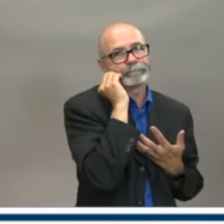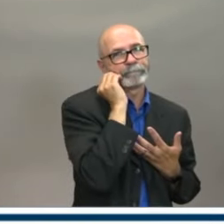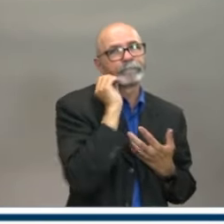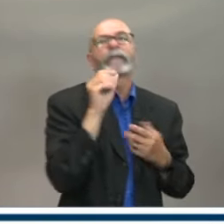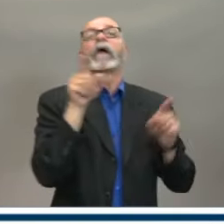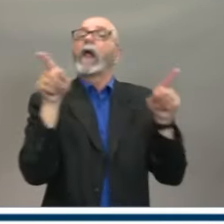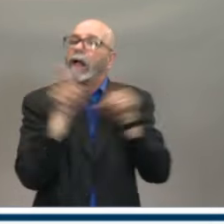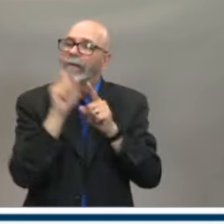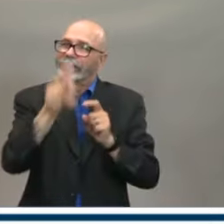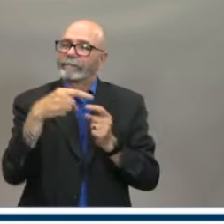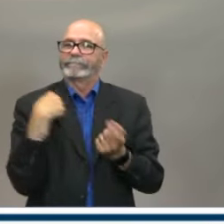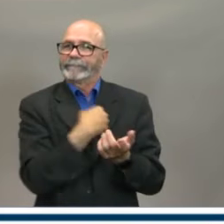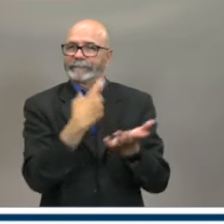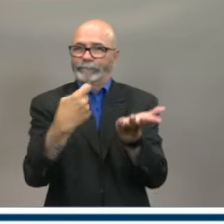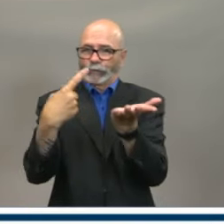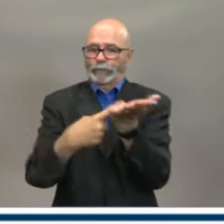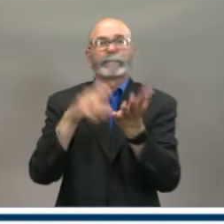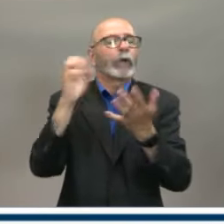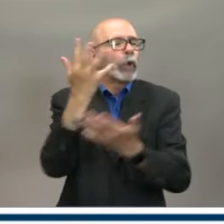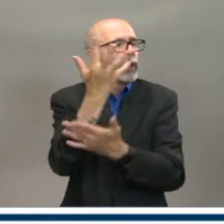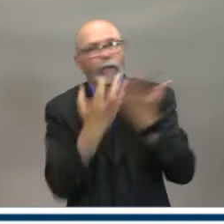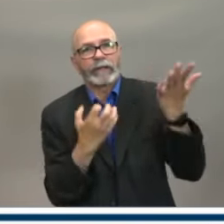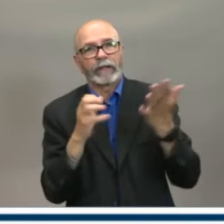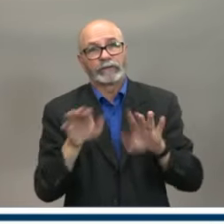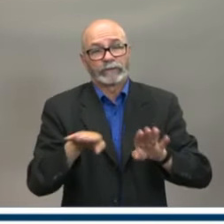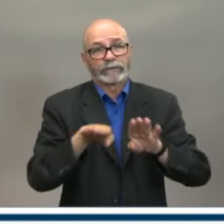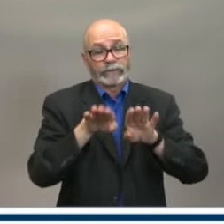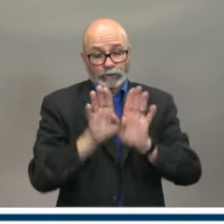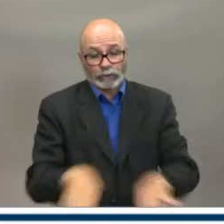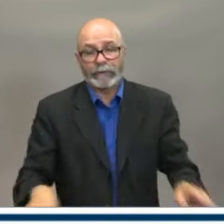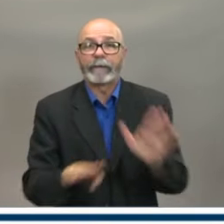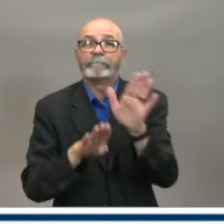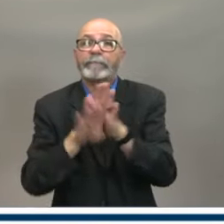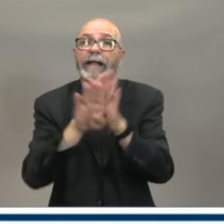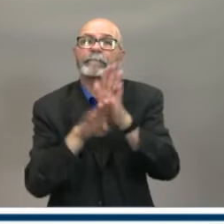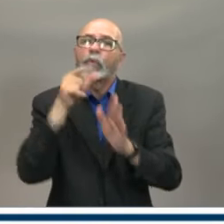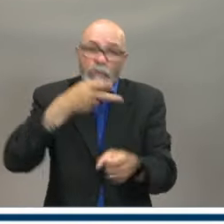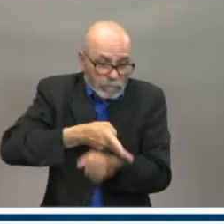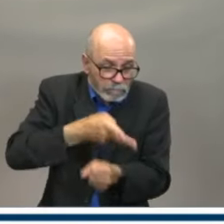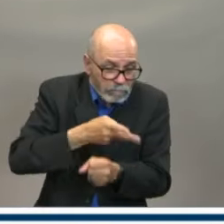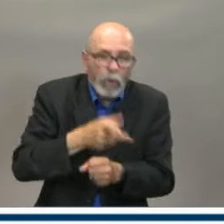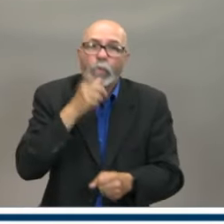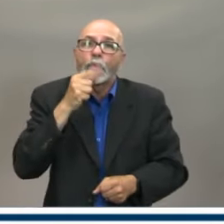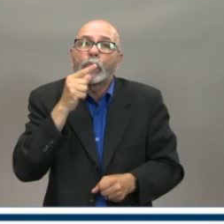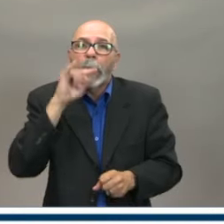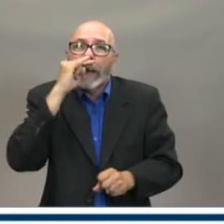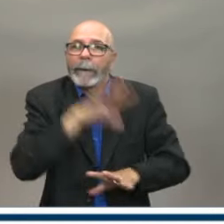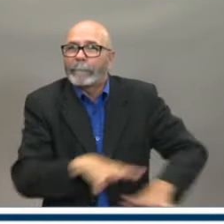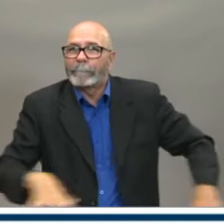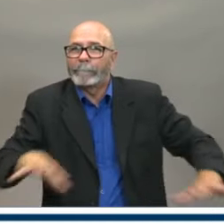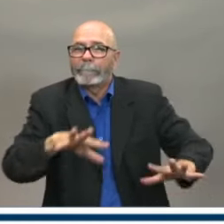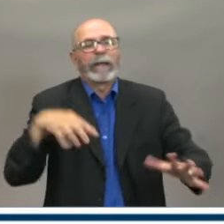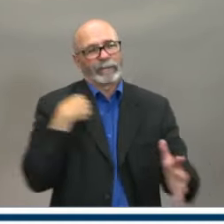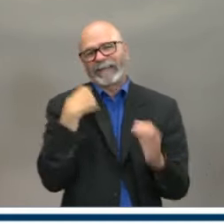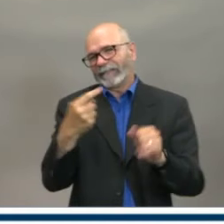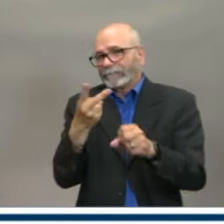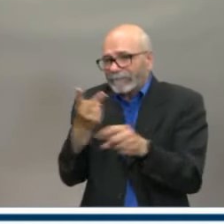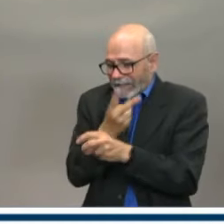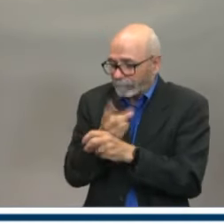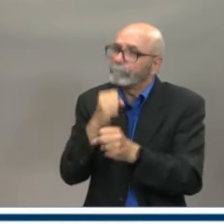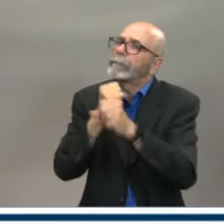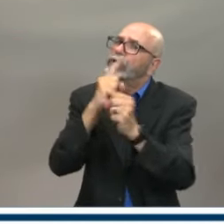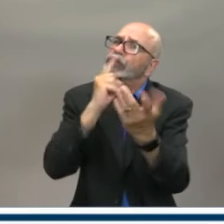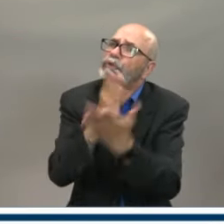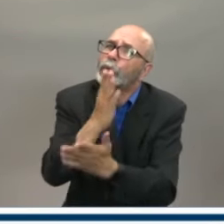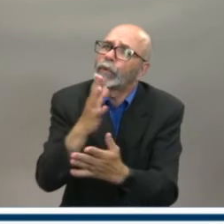this process to ensure that it can be done safely. Access to schools will be by appointment to ensure that we can